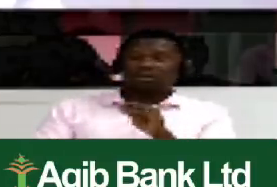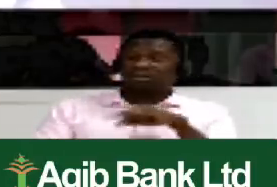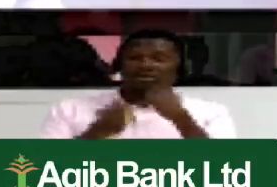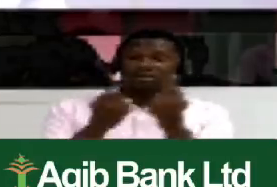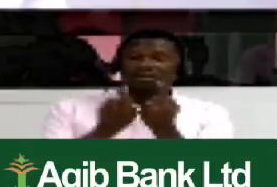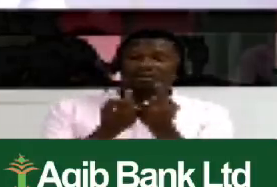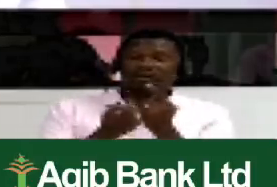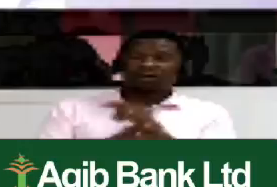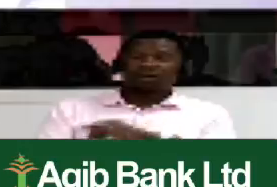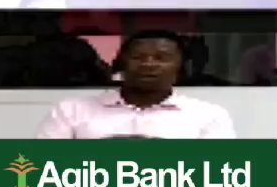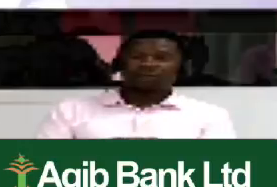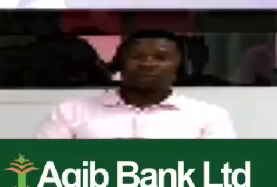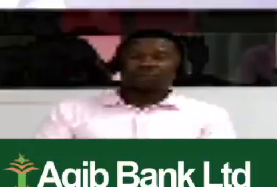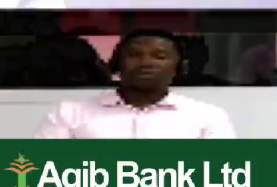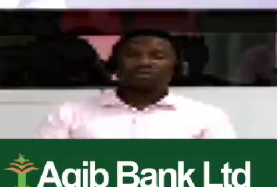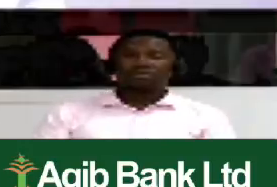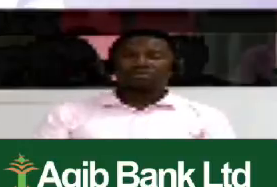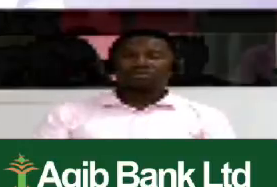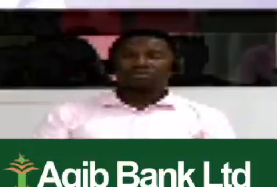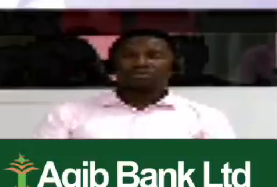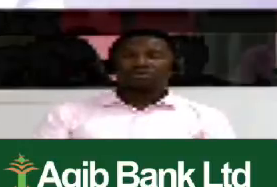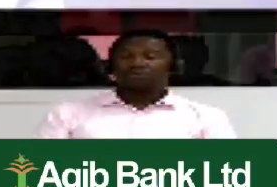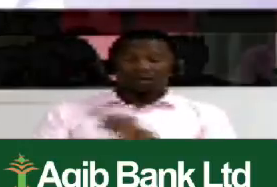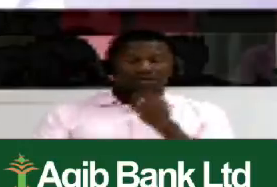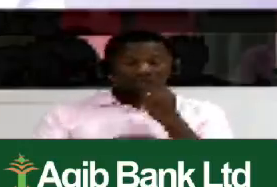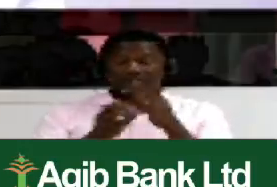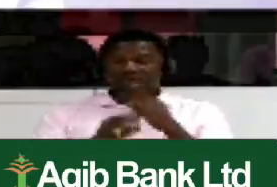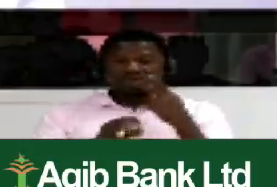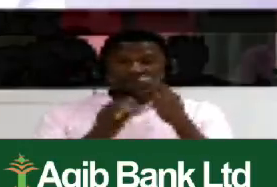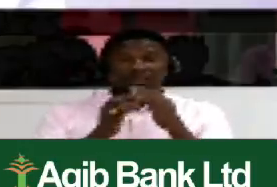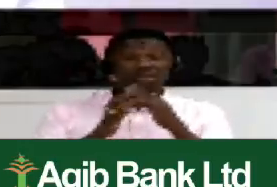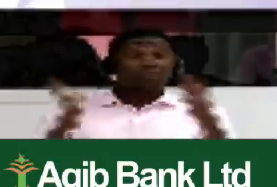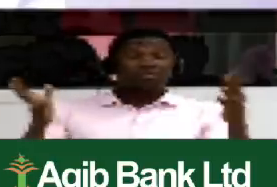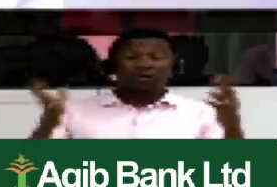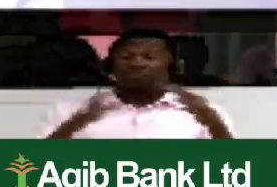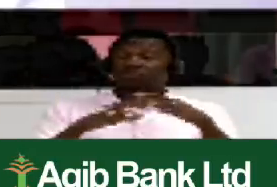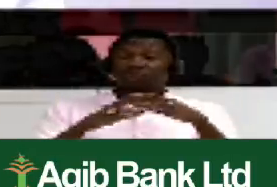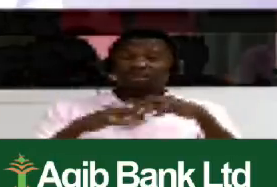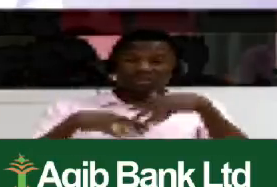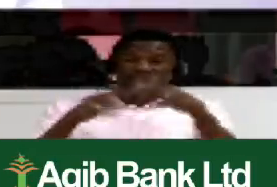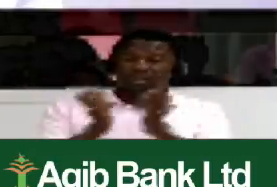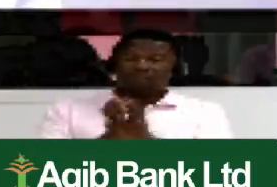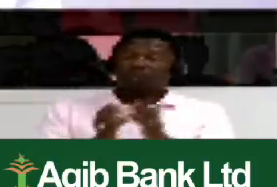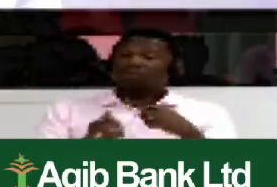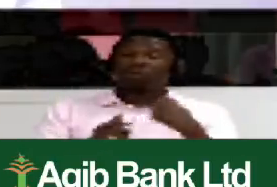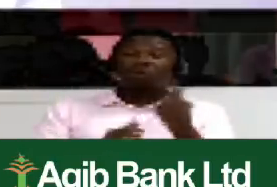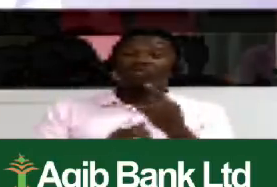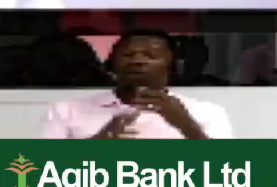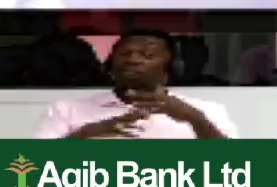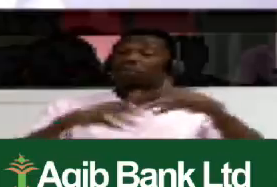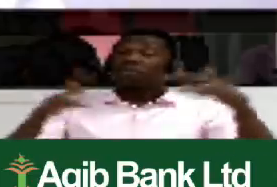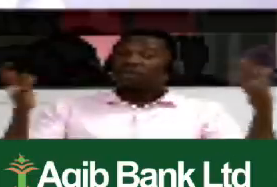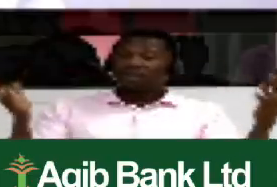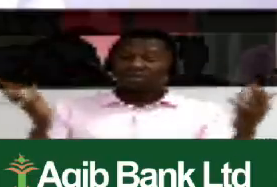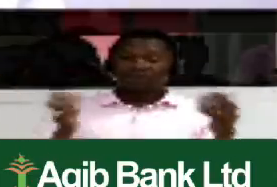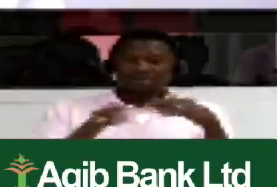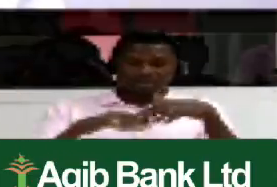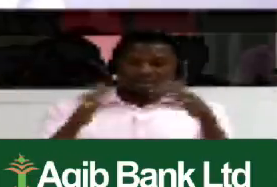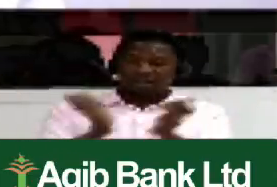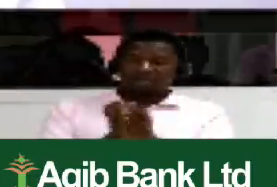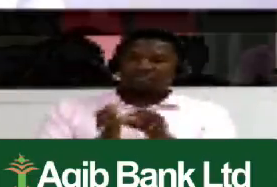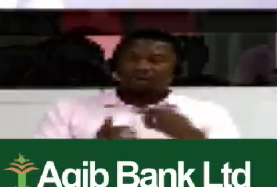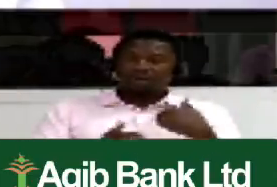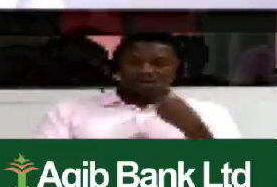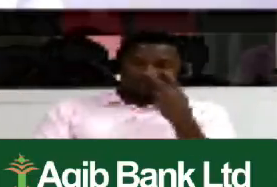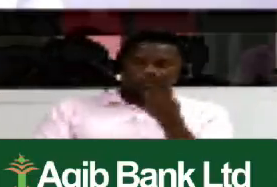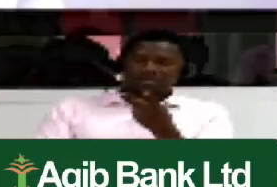seen that type of a crowd, but it's one of the biggest crowds I have ever seen.